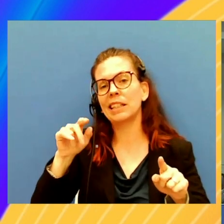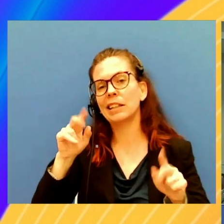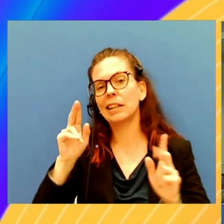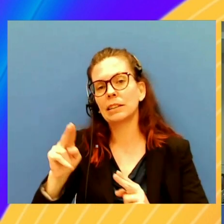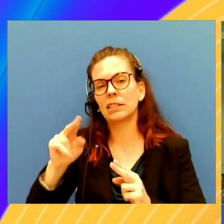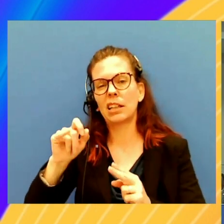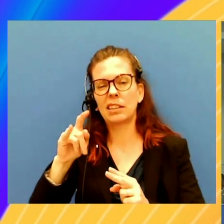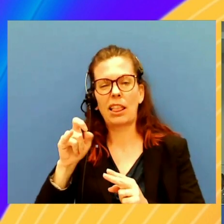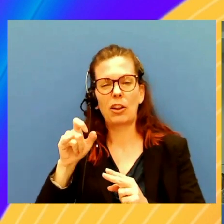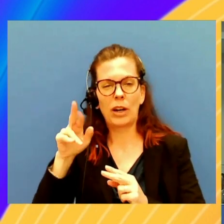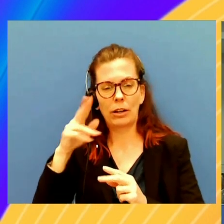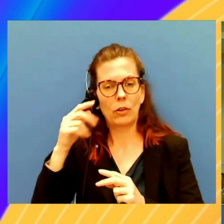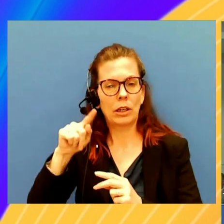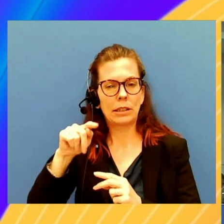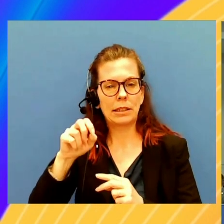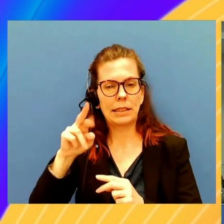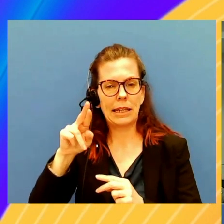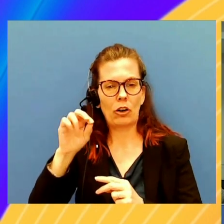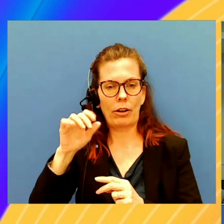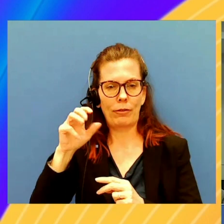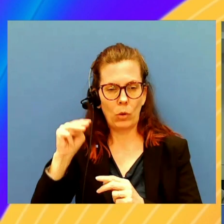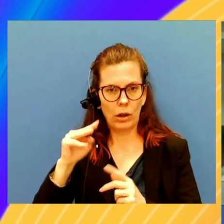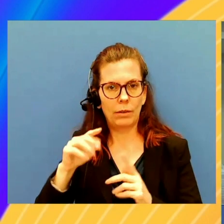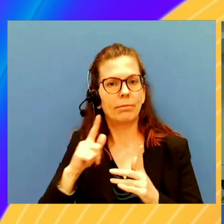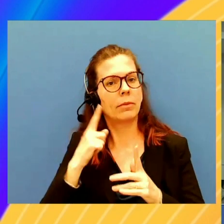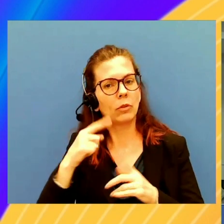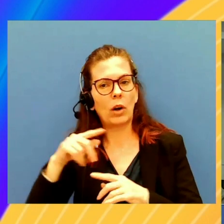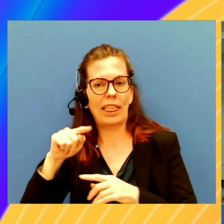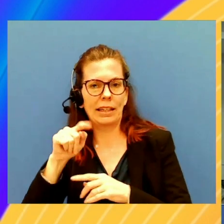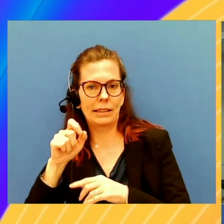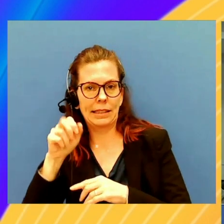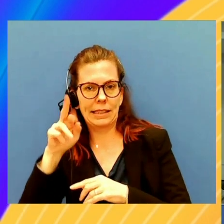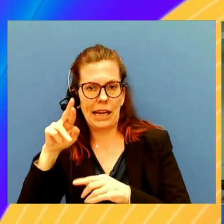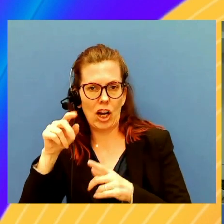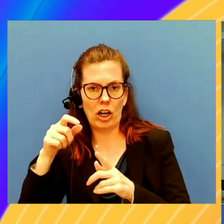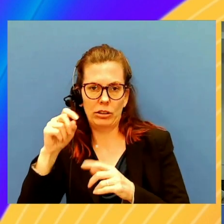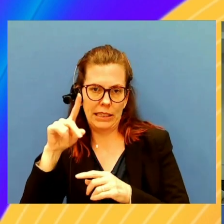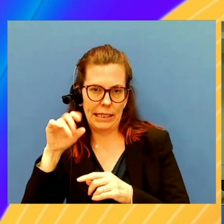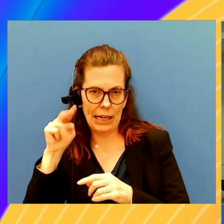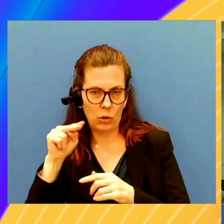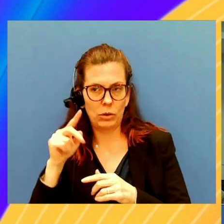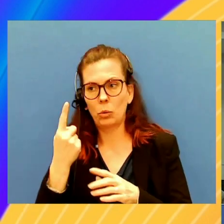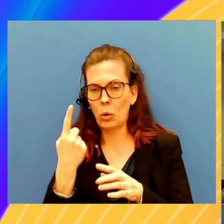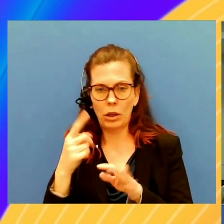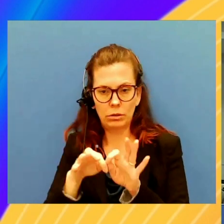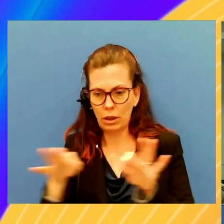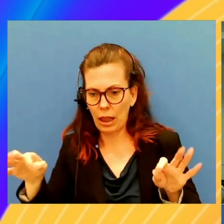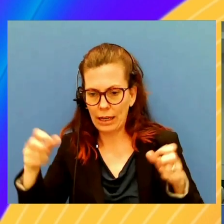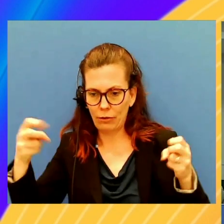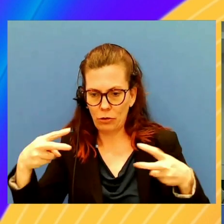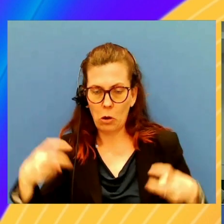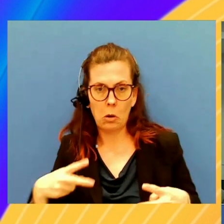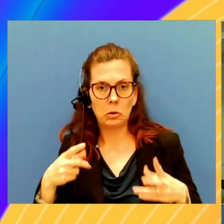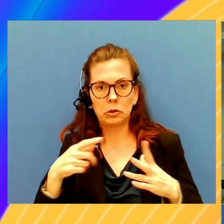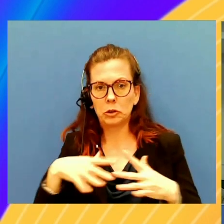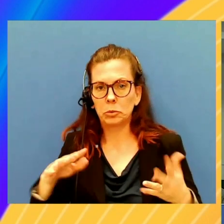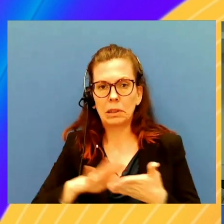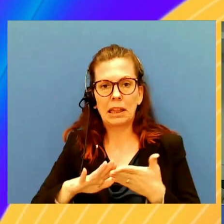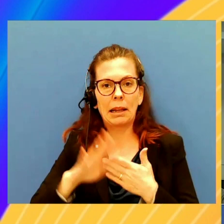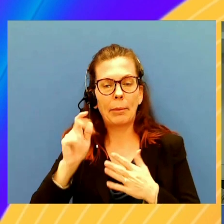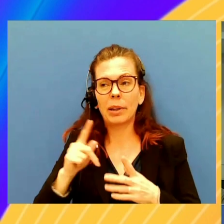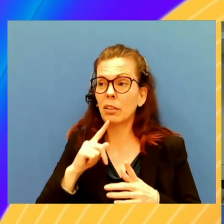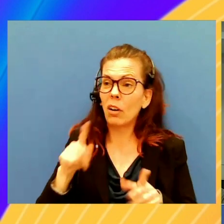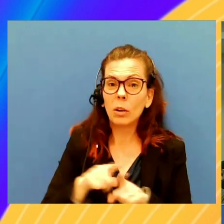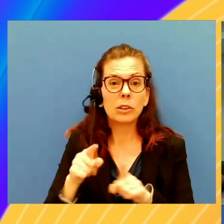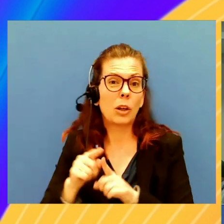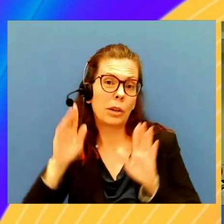with a really easy tear down instruction or a single line of code maybe to tear it all down. And we have a really good way to get public documentation and